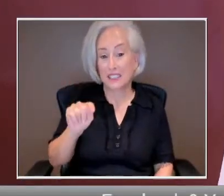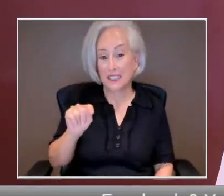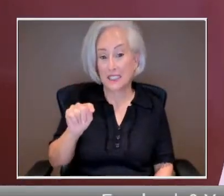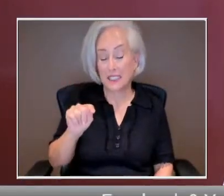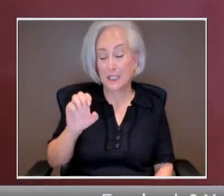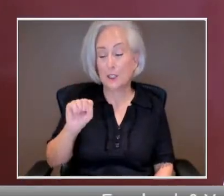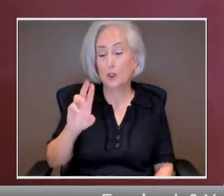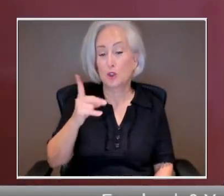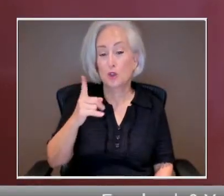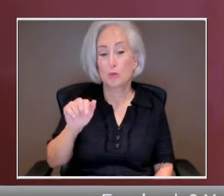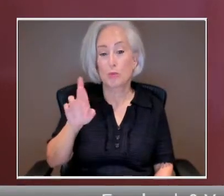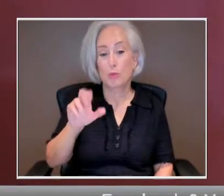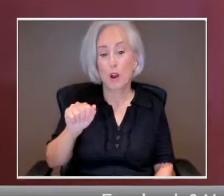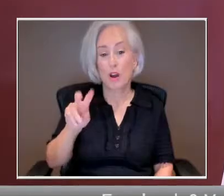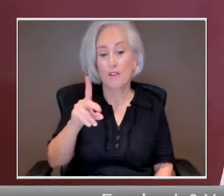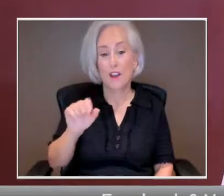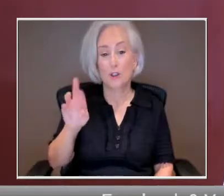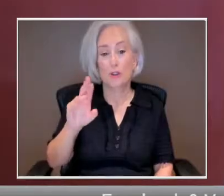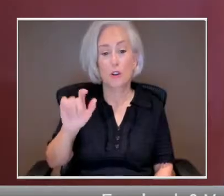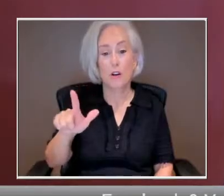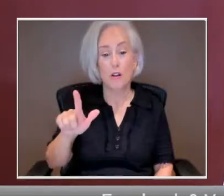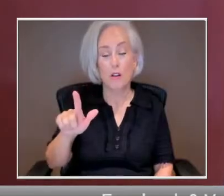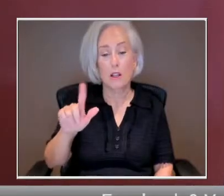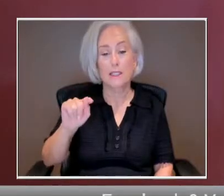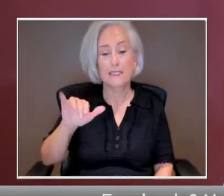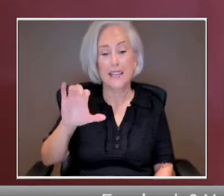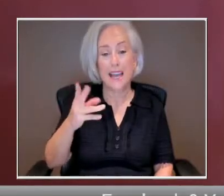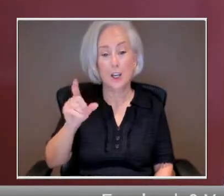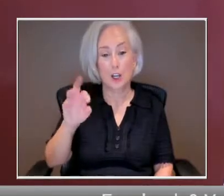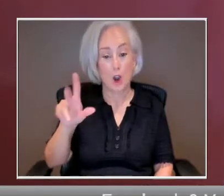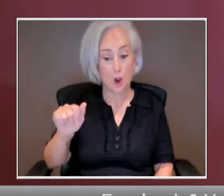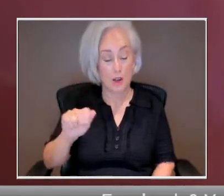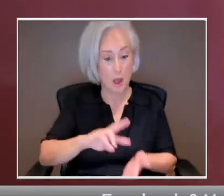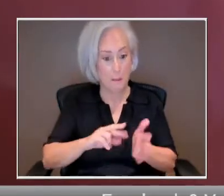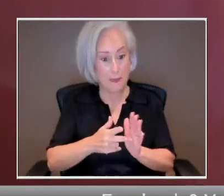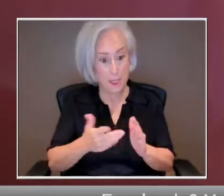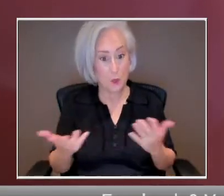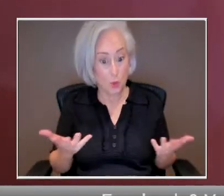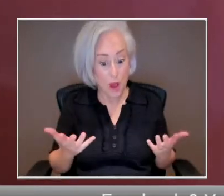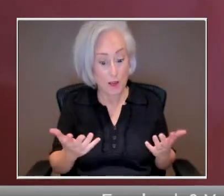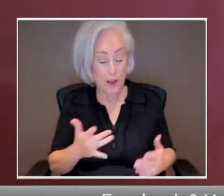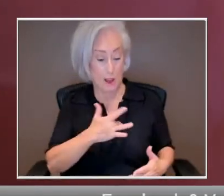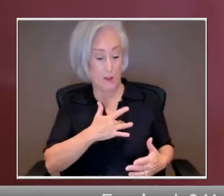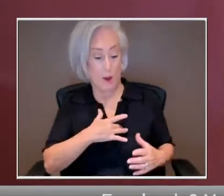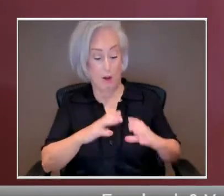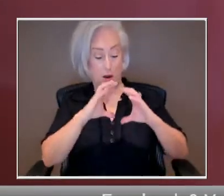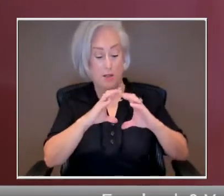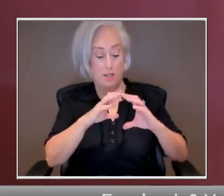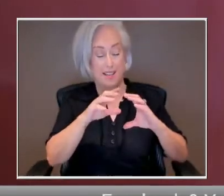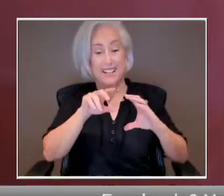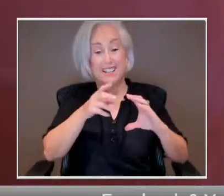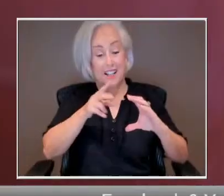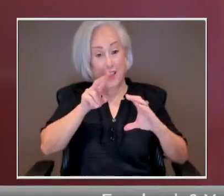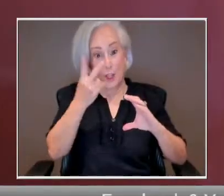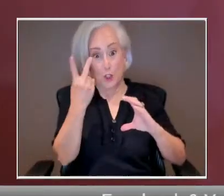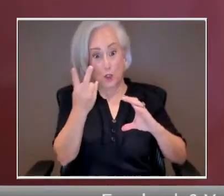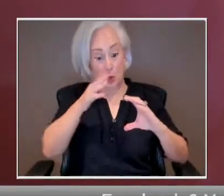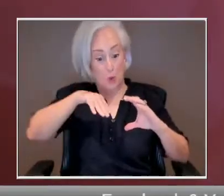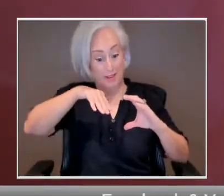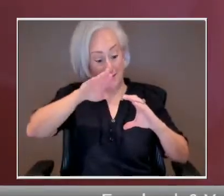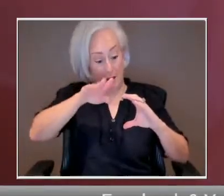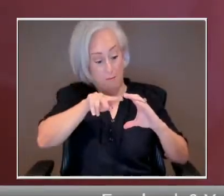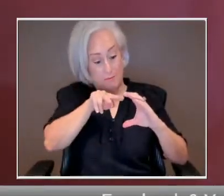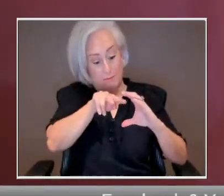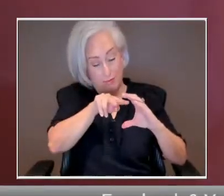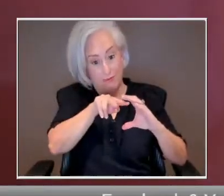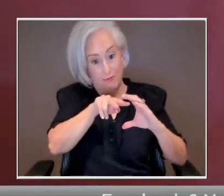an umbrella term used to describe fast rhythms coming from above the ventricles. So it's the top chambers or the connections in